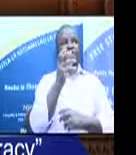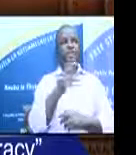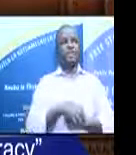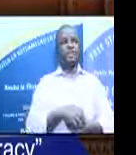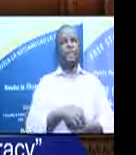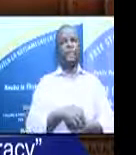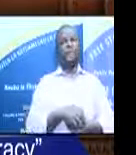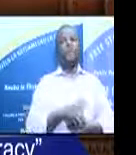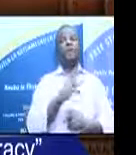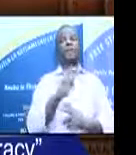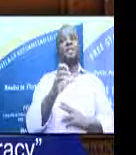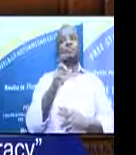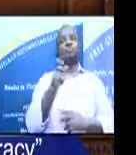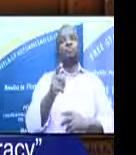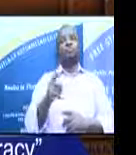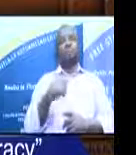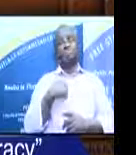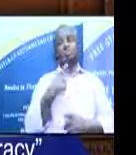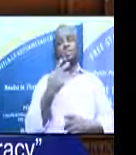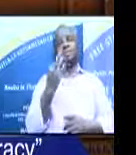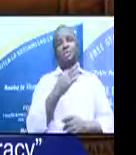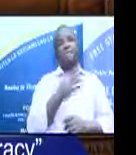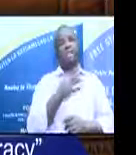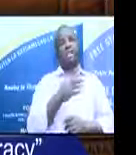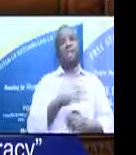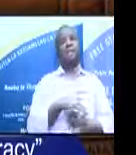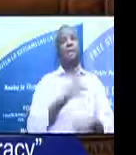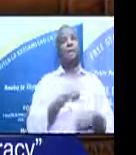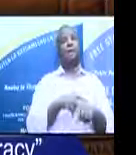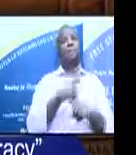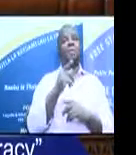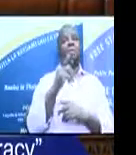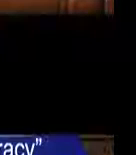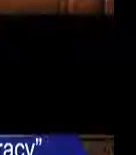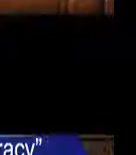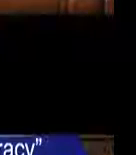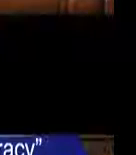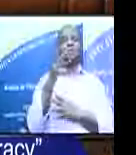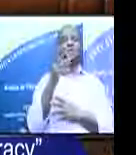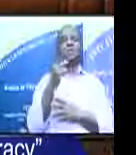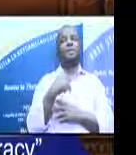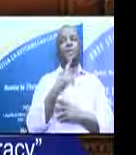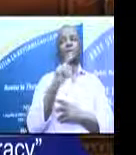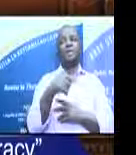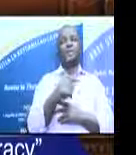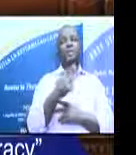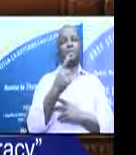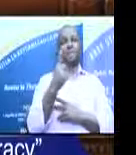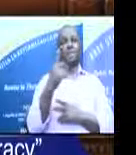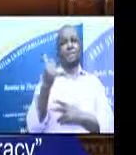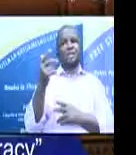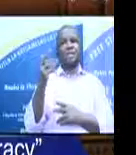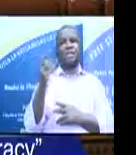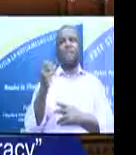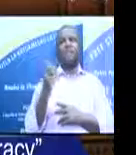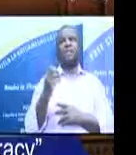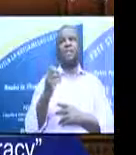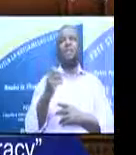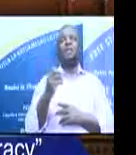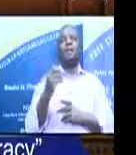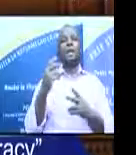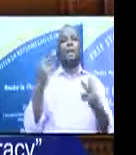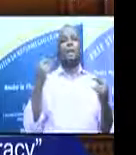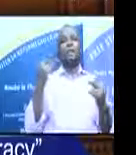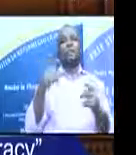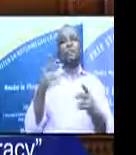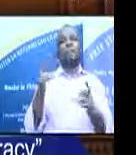Yes, the Honourable MEC did state in her budget speech that 1,161 nurses were